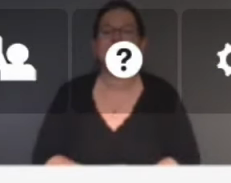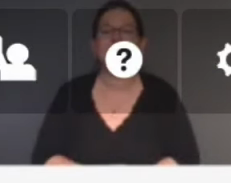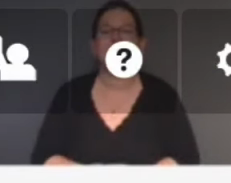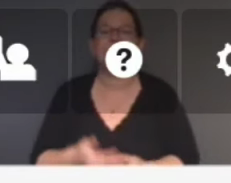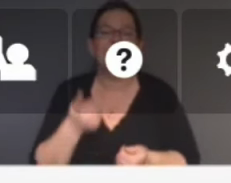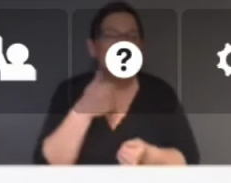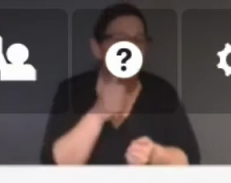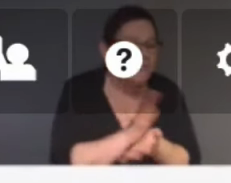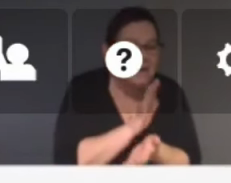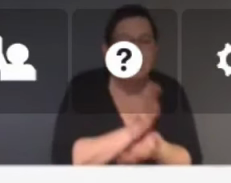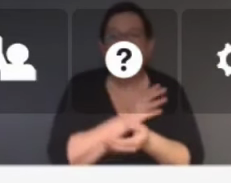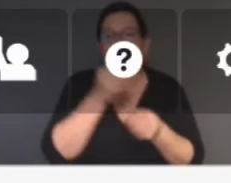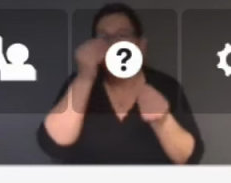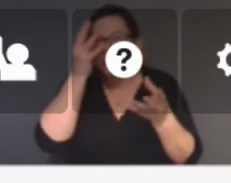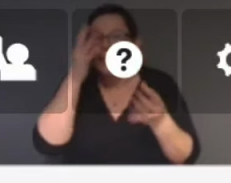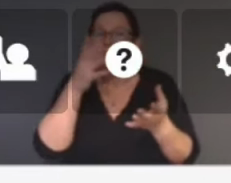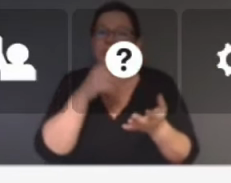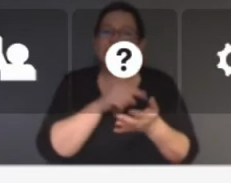The web address is on your screen.